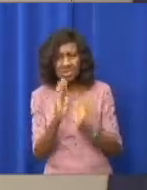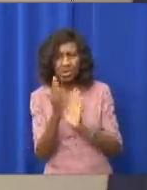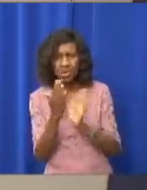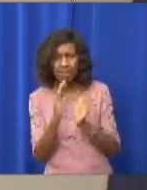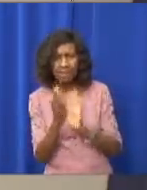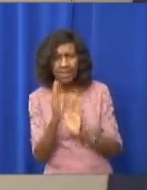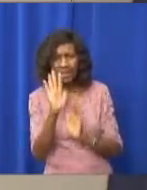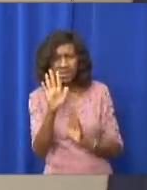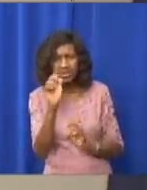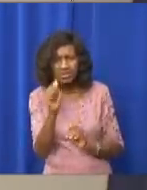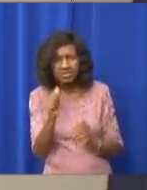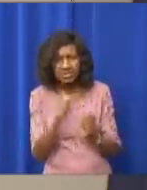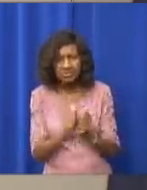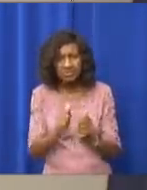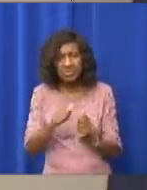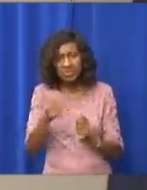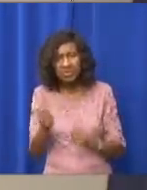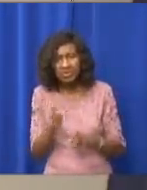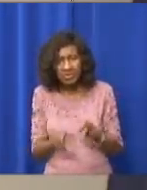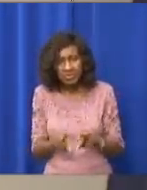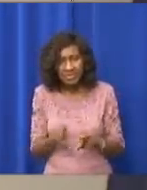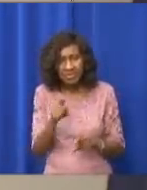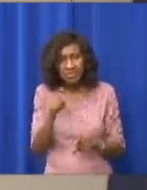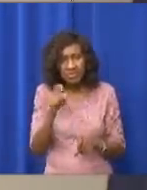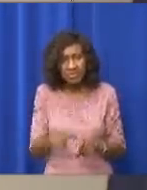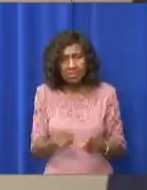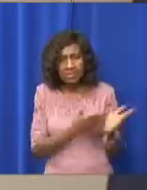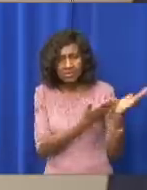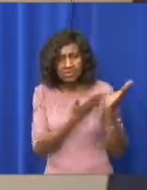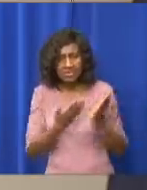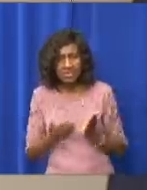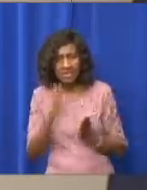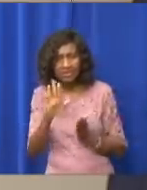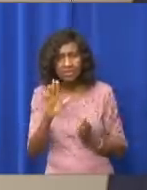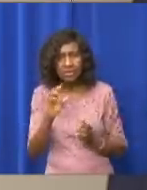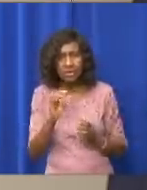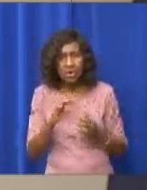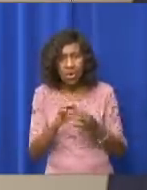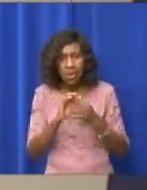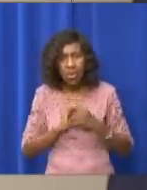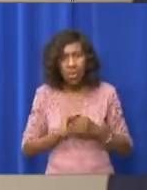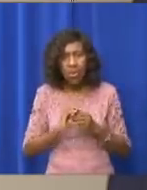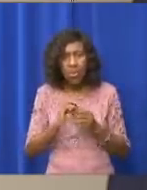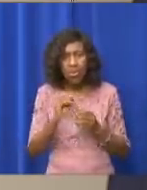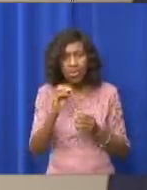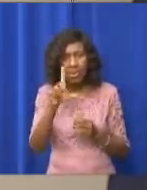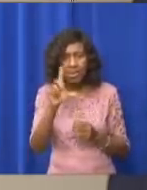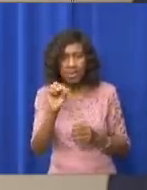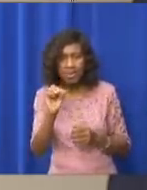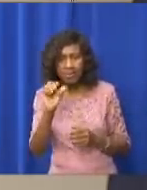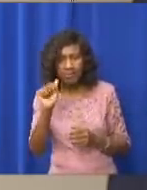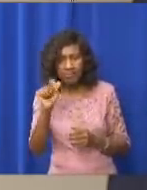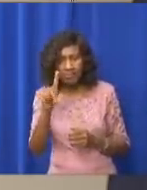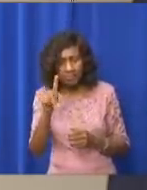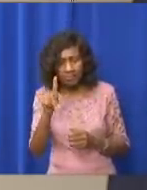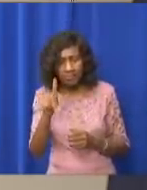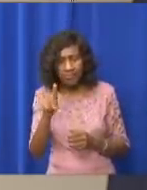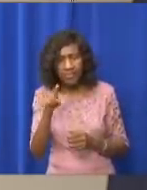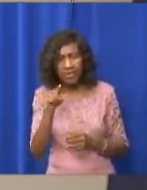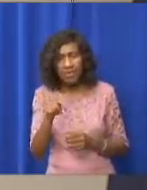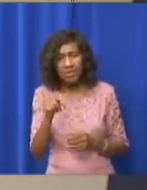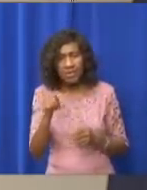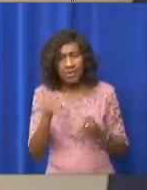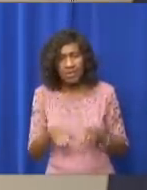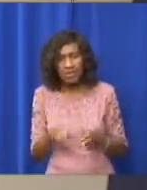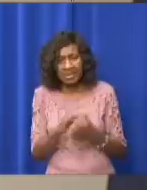For each one should carry their own load. Nevertheless, the one who receives instruction in the word should share all